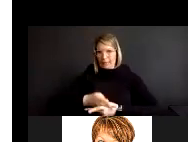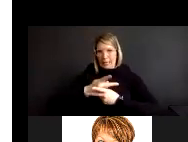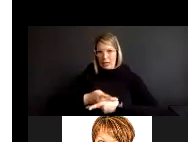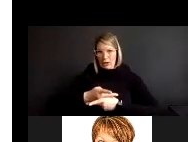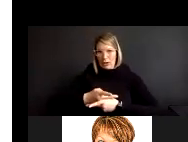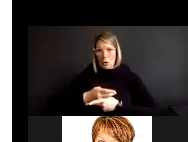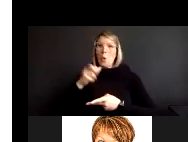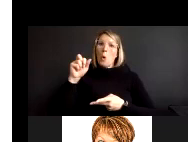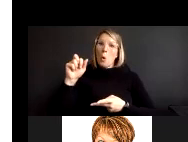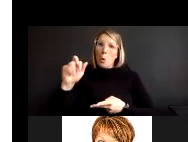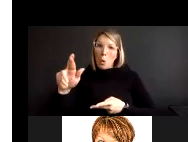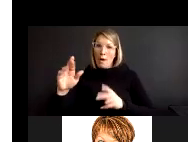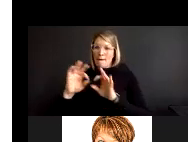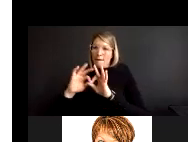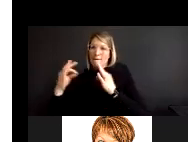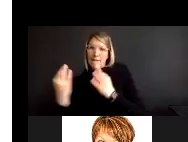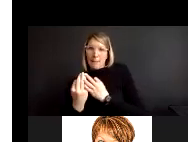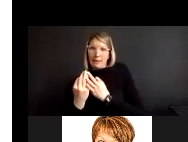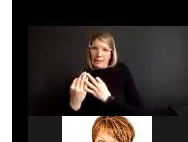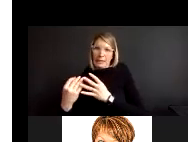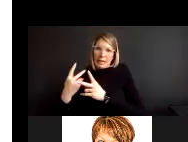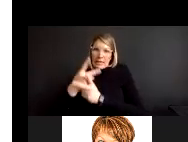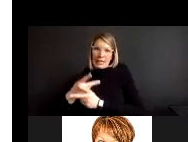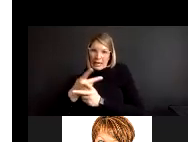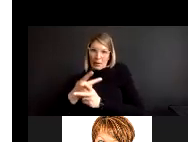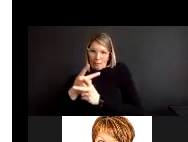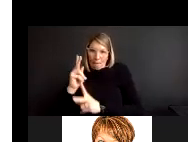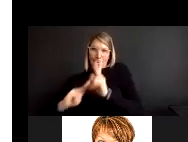family and immediate caregivers are the highest,